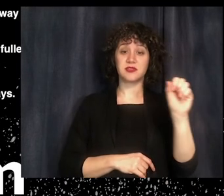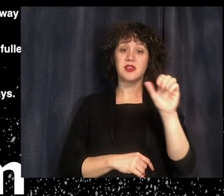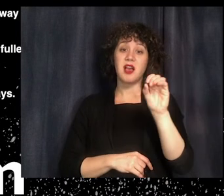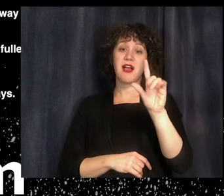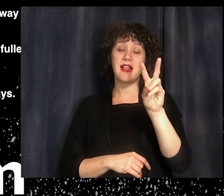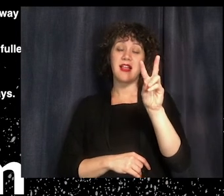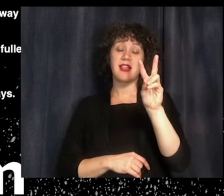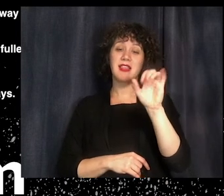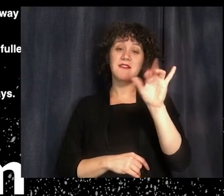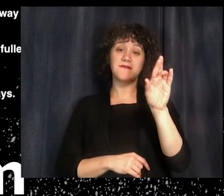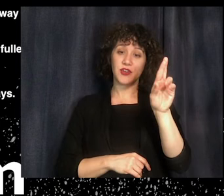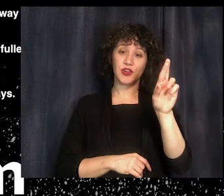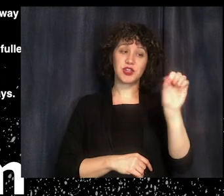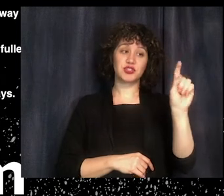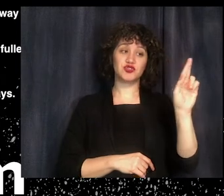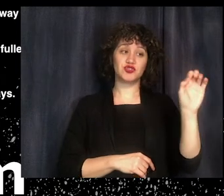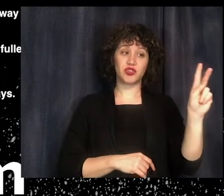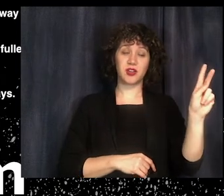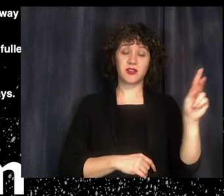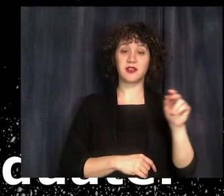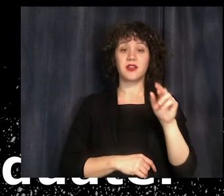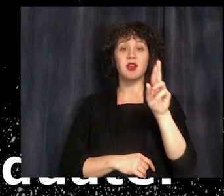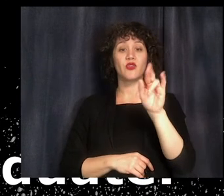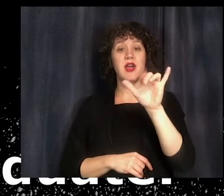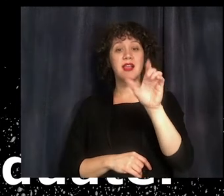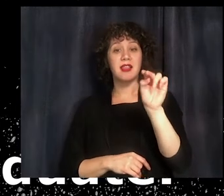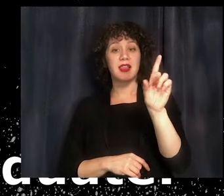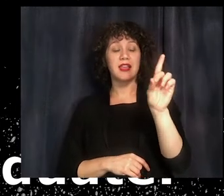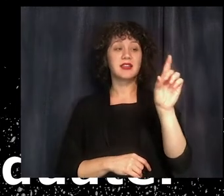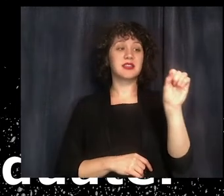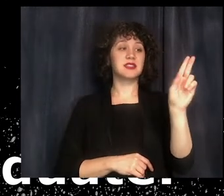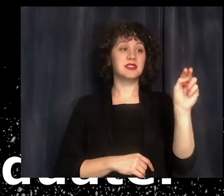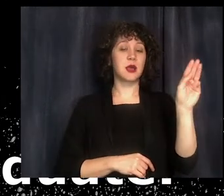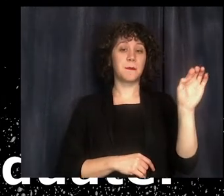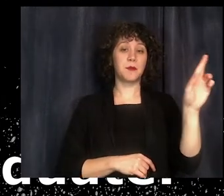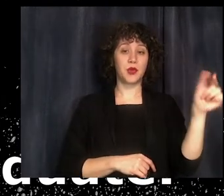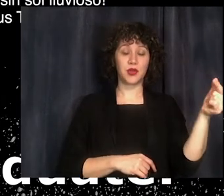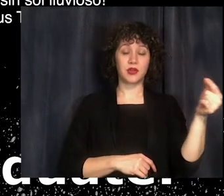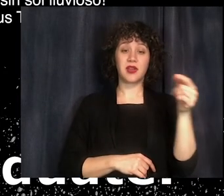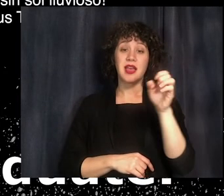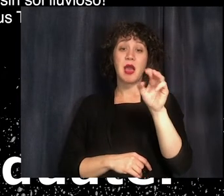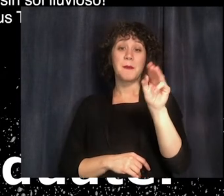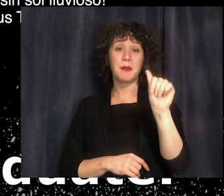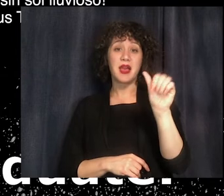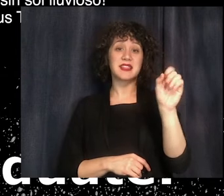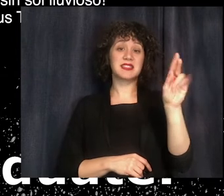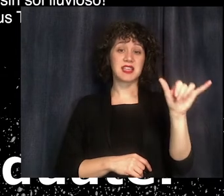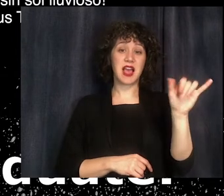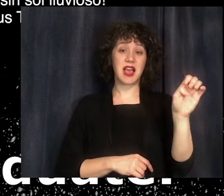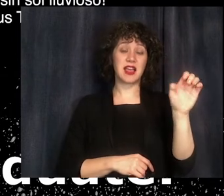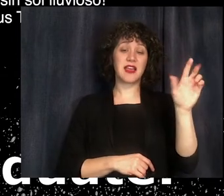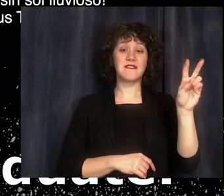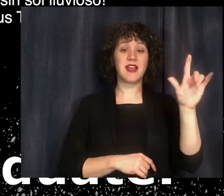Oliver Strunk, Ryland Sunberg, Emma Sky